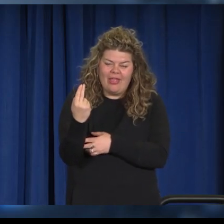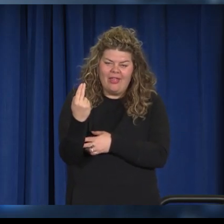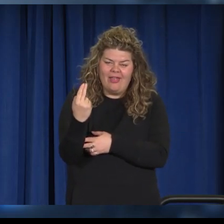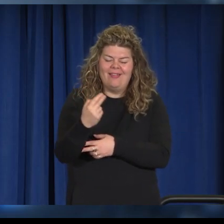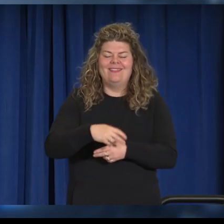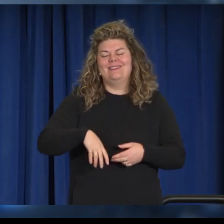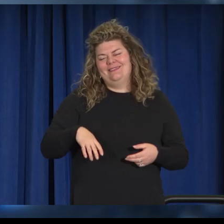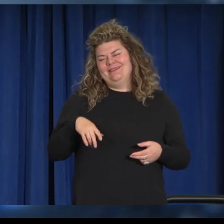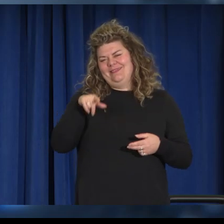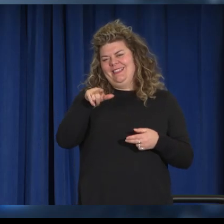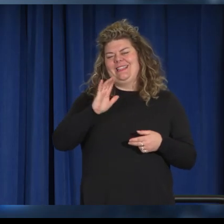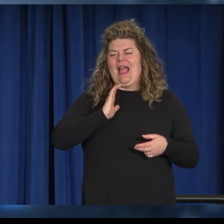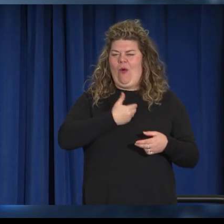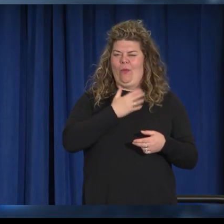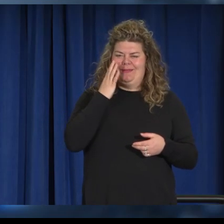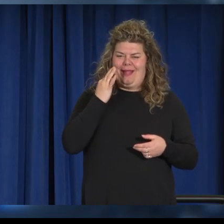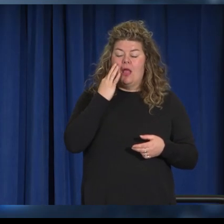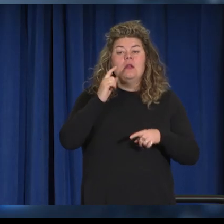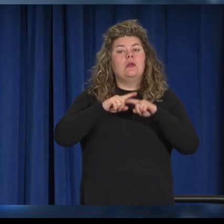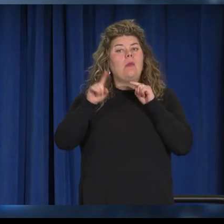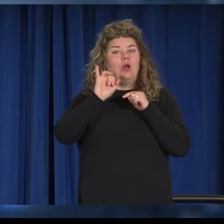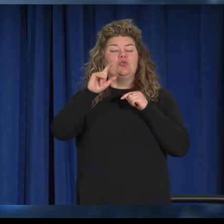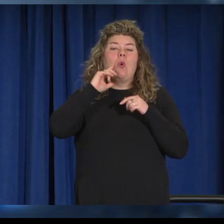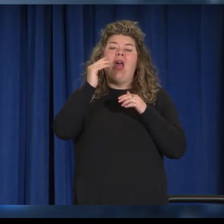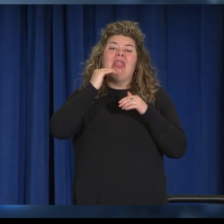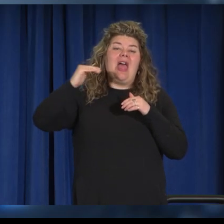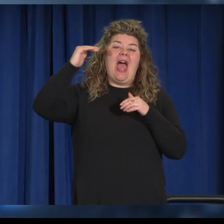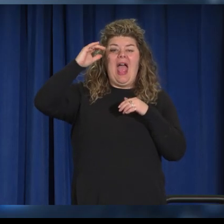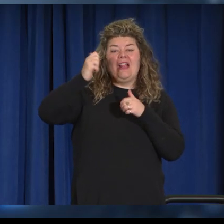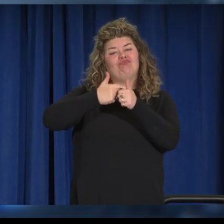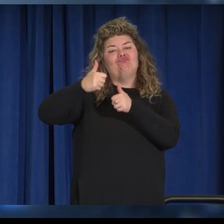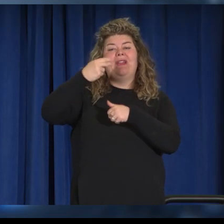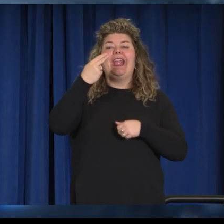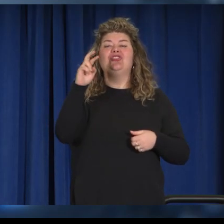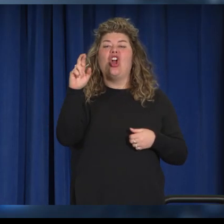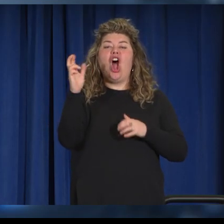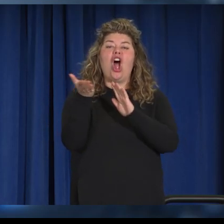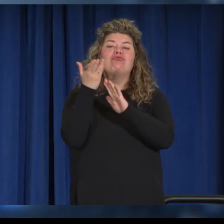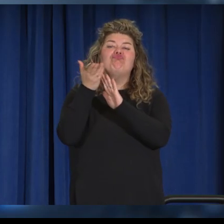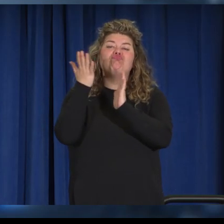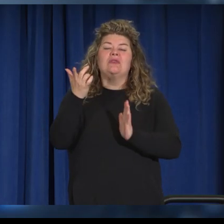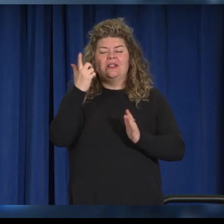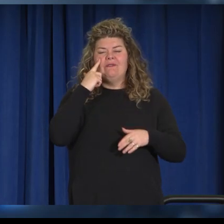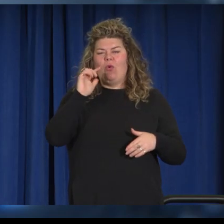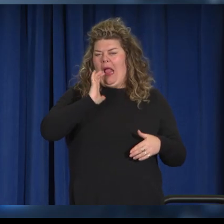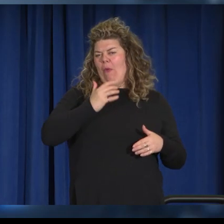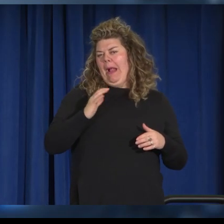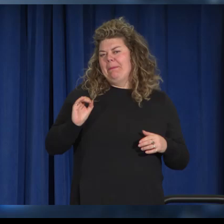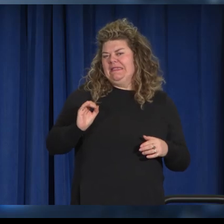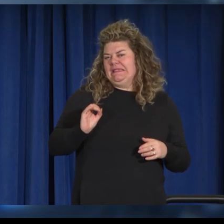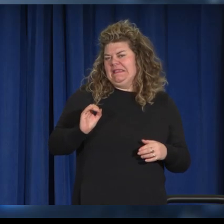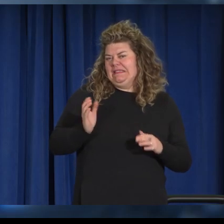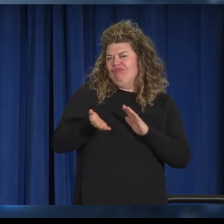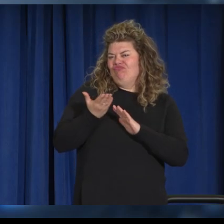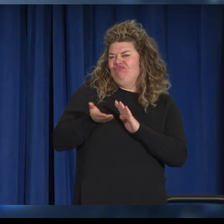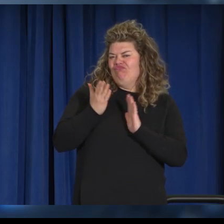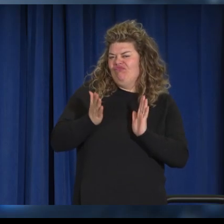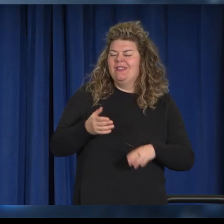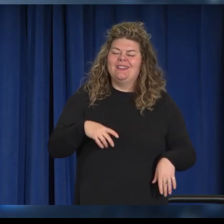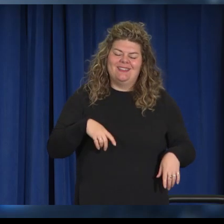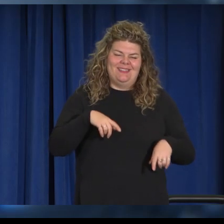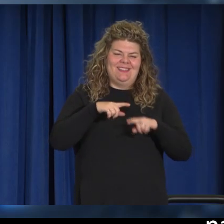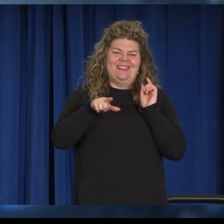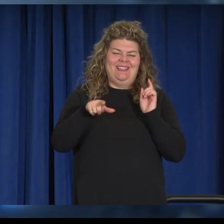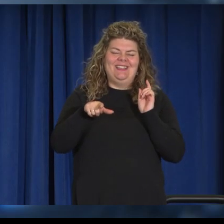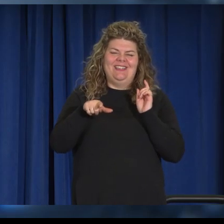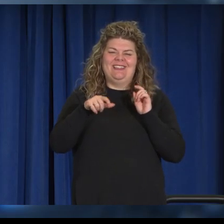He is our cat. He's also the head of HR for Next Level Collaboration. I wouldn't want to be on his wrong